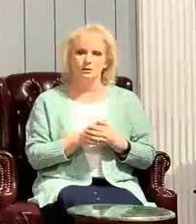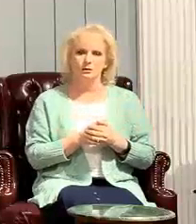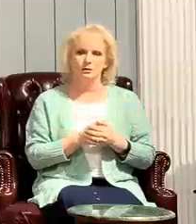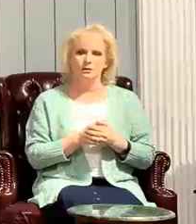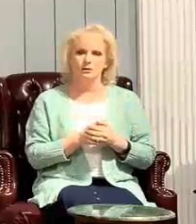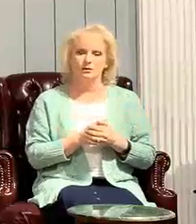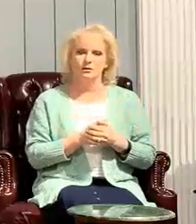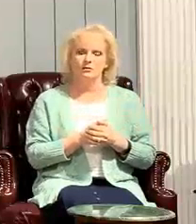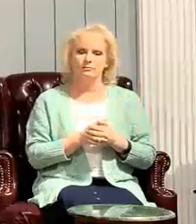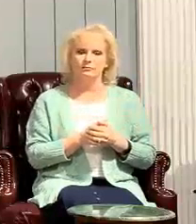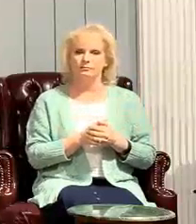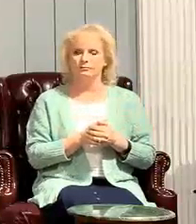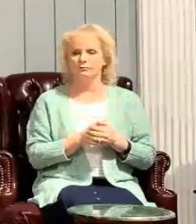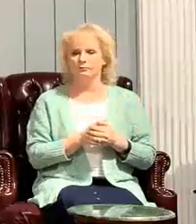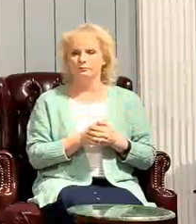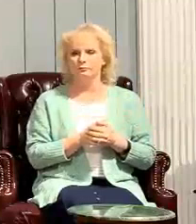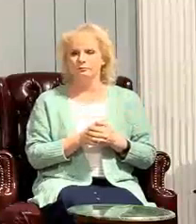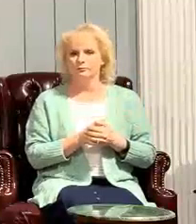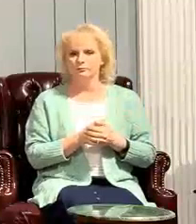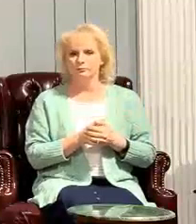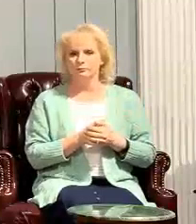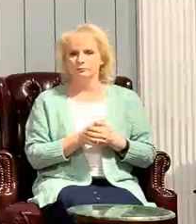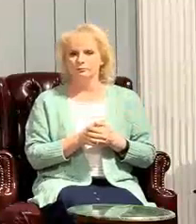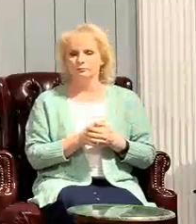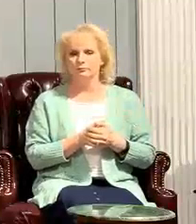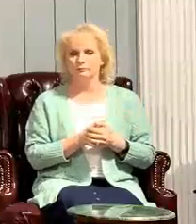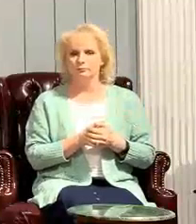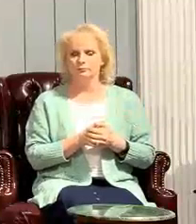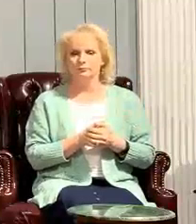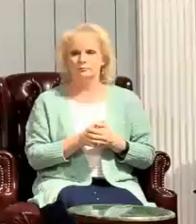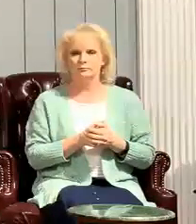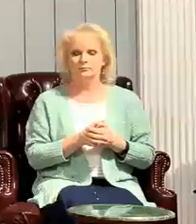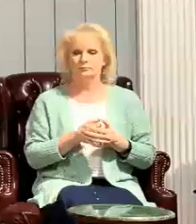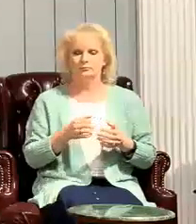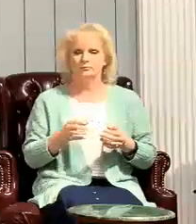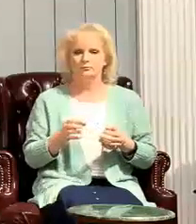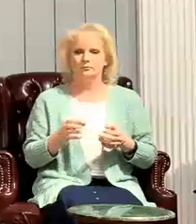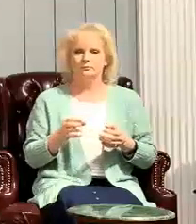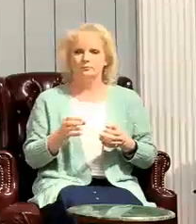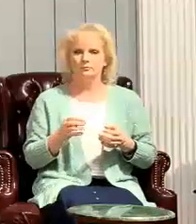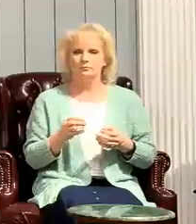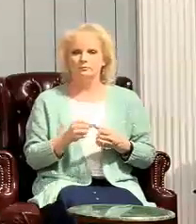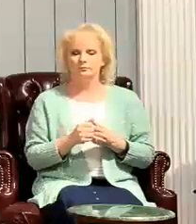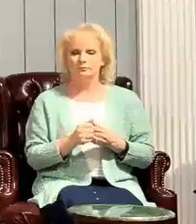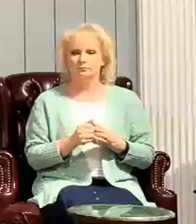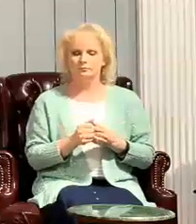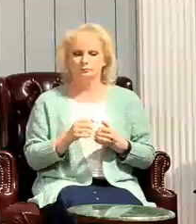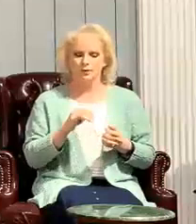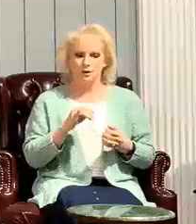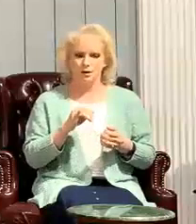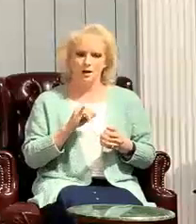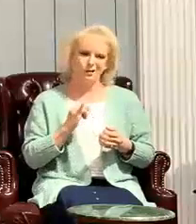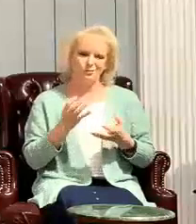Give a couple of this is getting a little bit personal with us, and hopefully it'll be okay for me to do